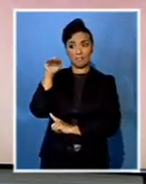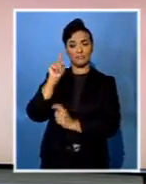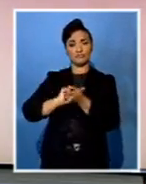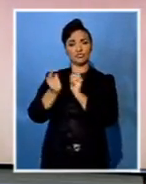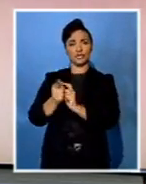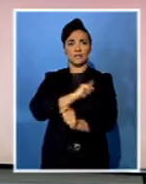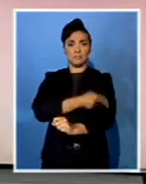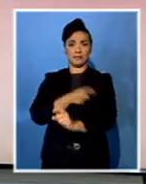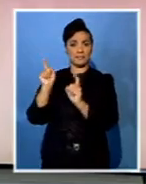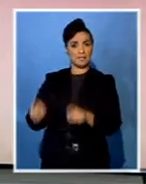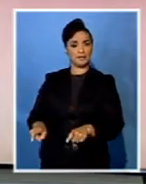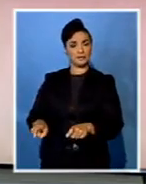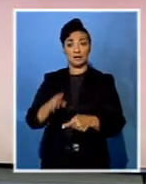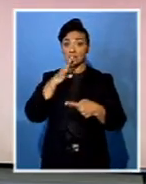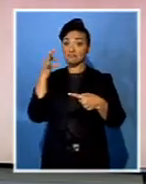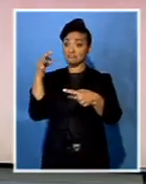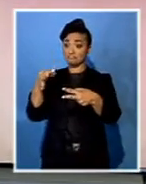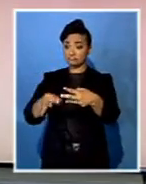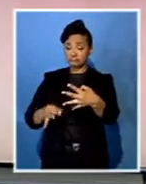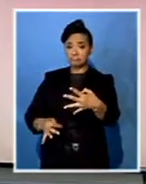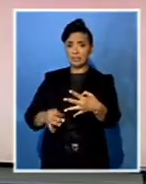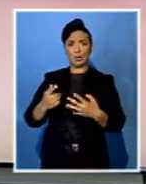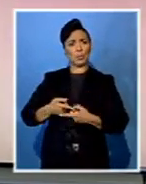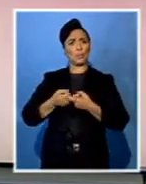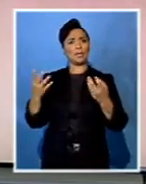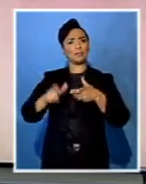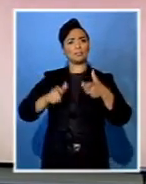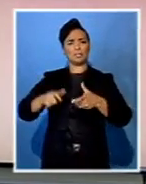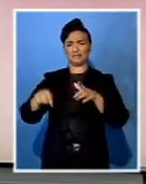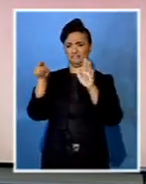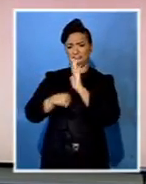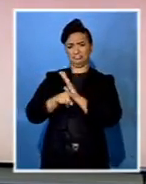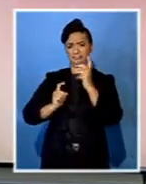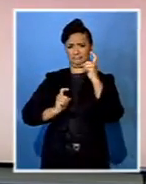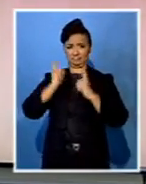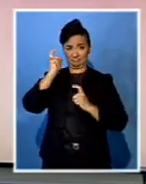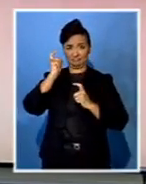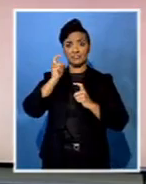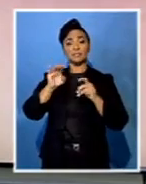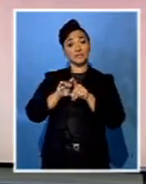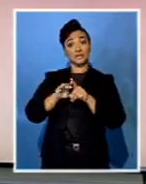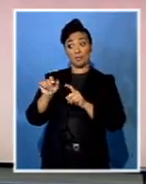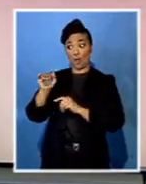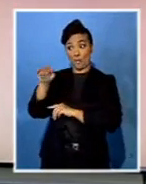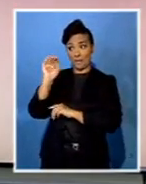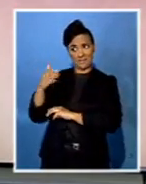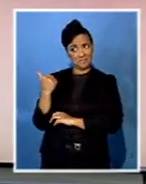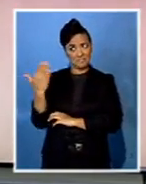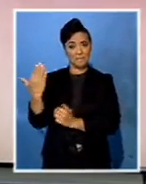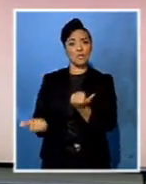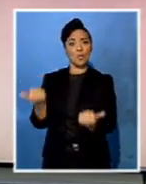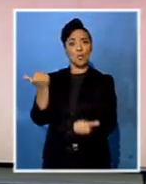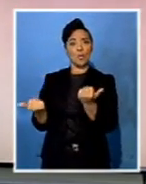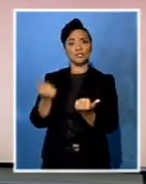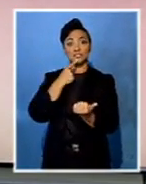Bank. Mkhwebane's recommendations drew widespread criticism and an urgent High Court application by the bank to review and set